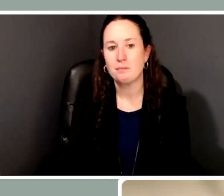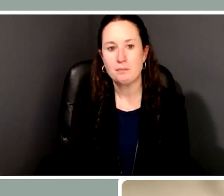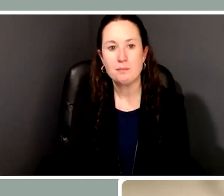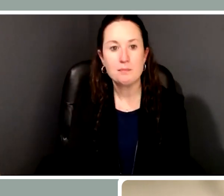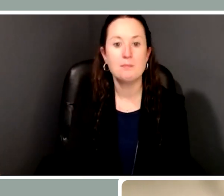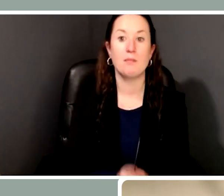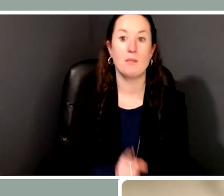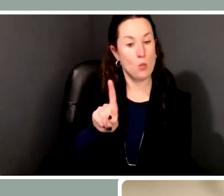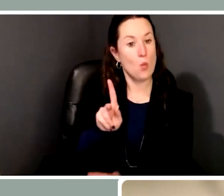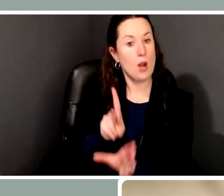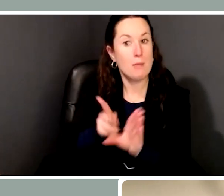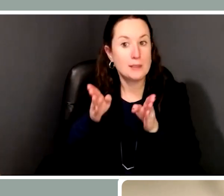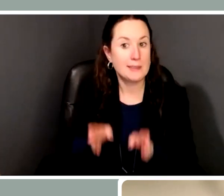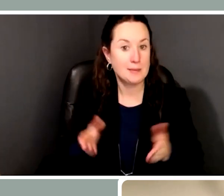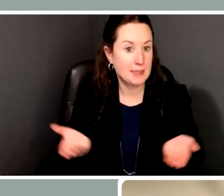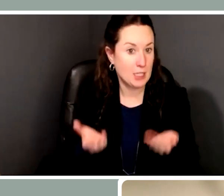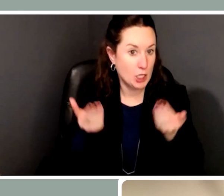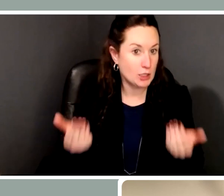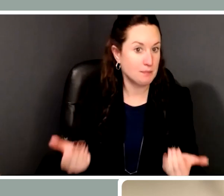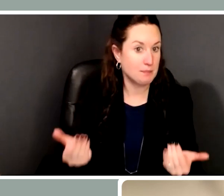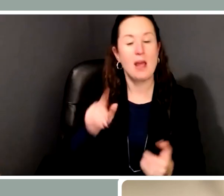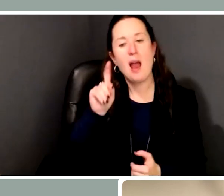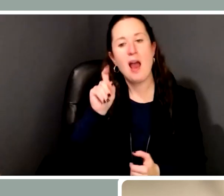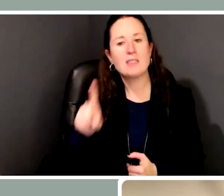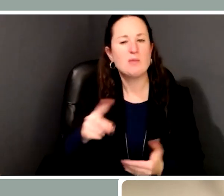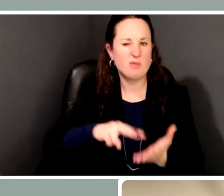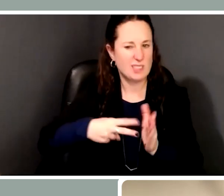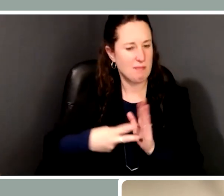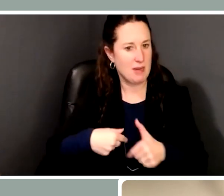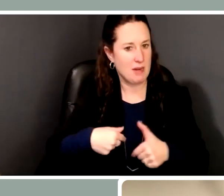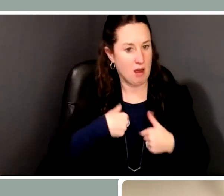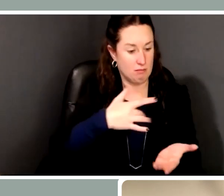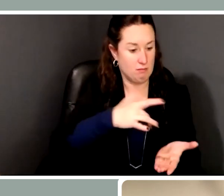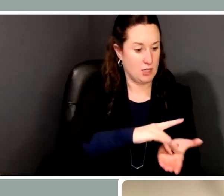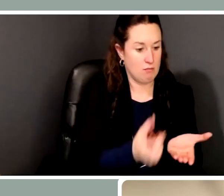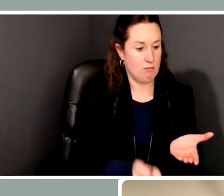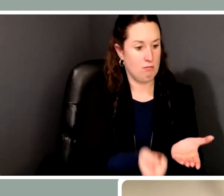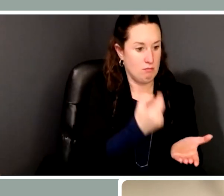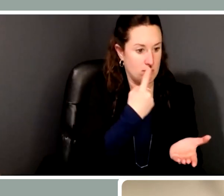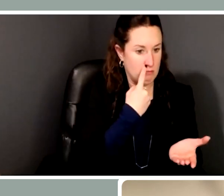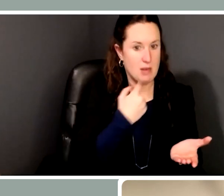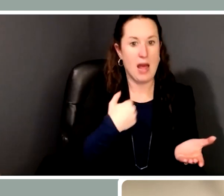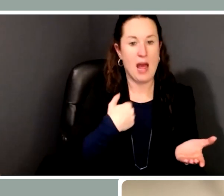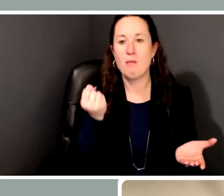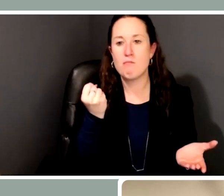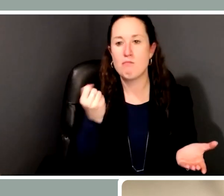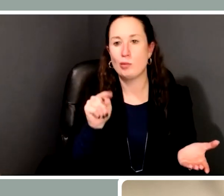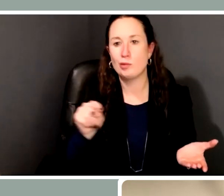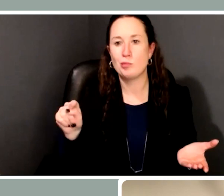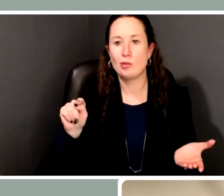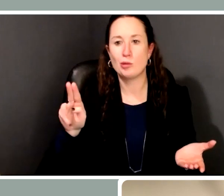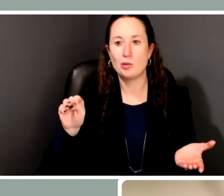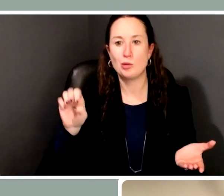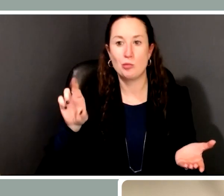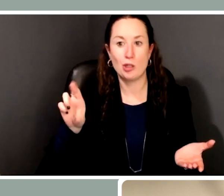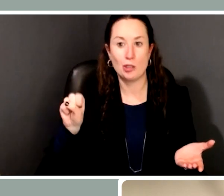is asking what it means if you're on a medication and have multiple tumors and some of them get smaller, but